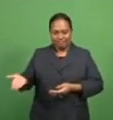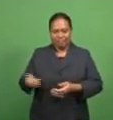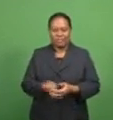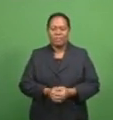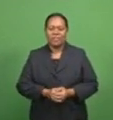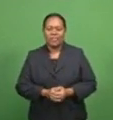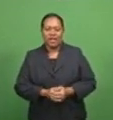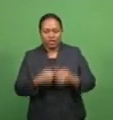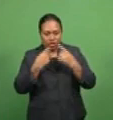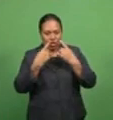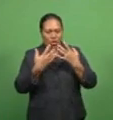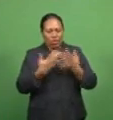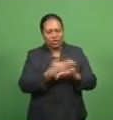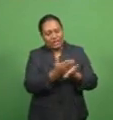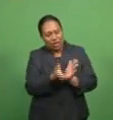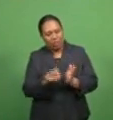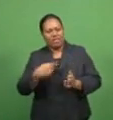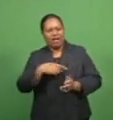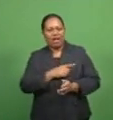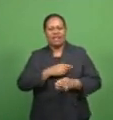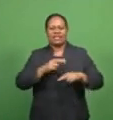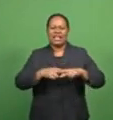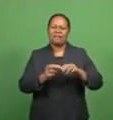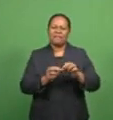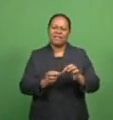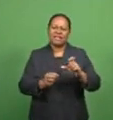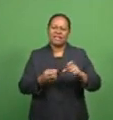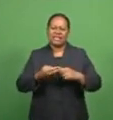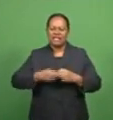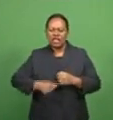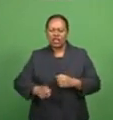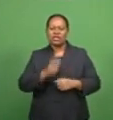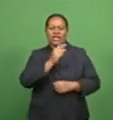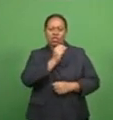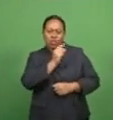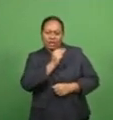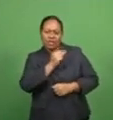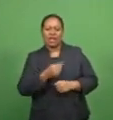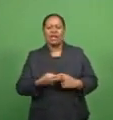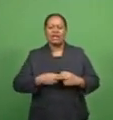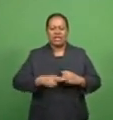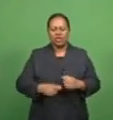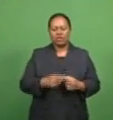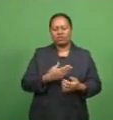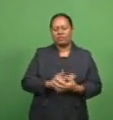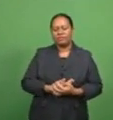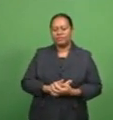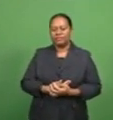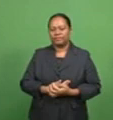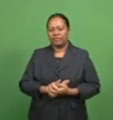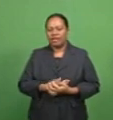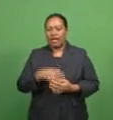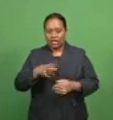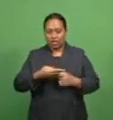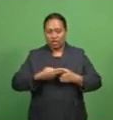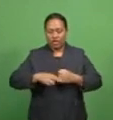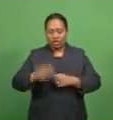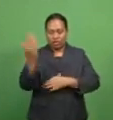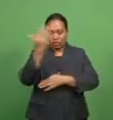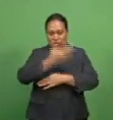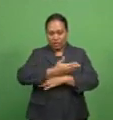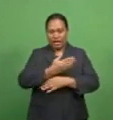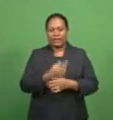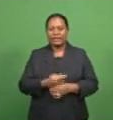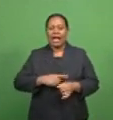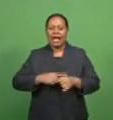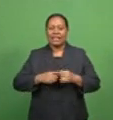fbcnews@fbc.com.fj. Share it with us via Facebook page FBC News and our Twitter page at FBC_news. That's your news for tonight.